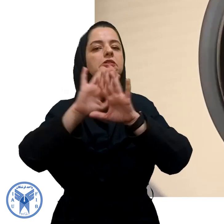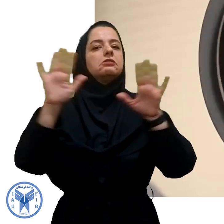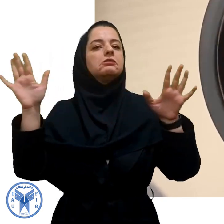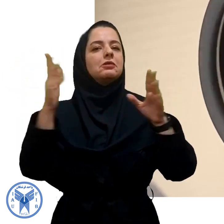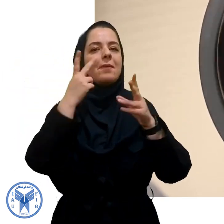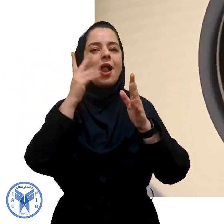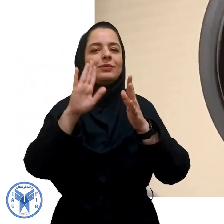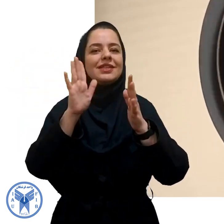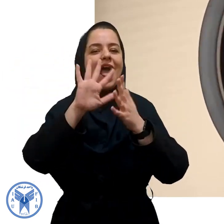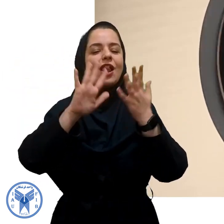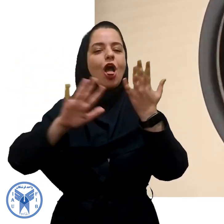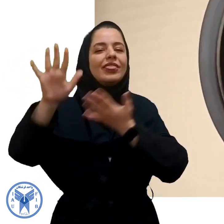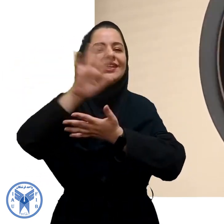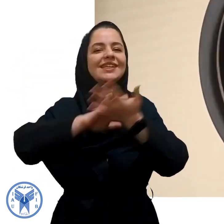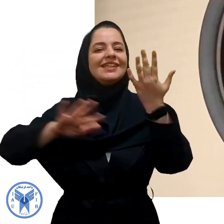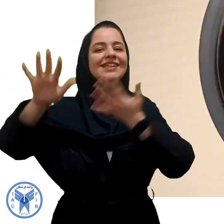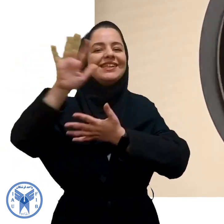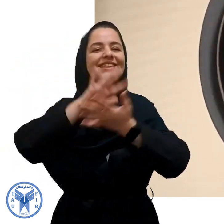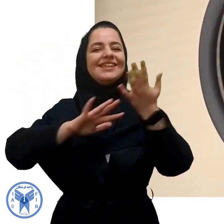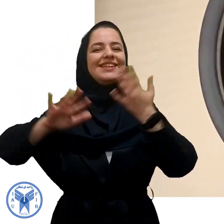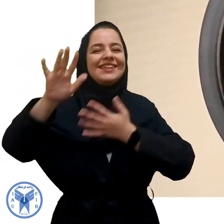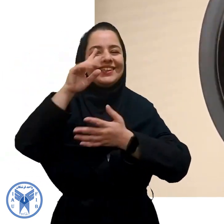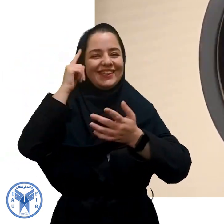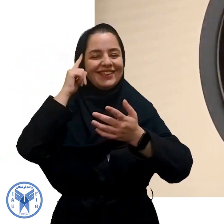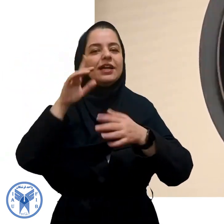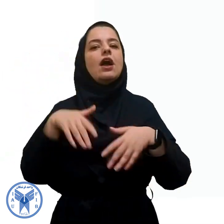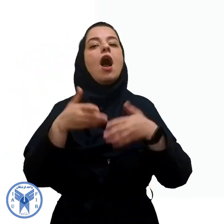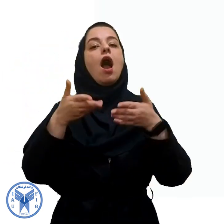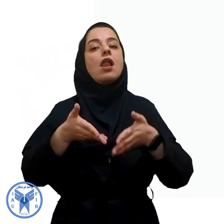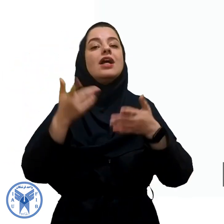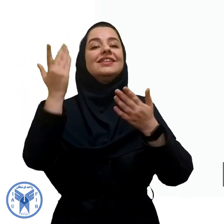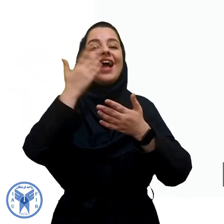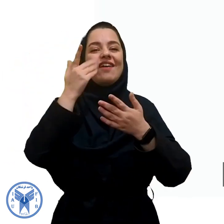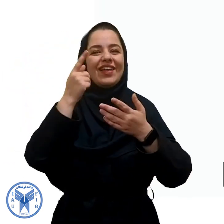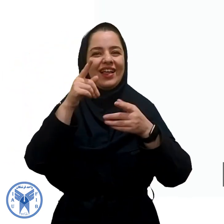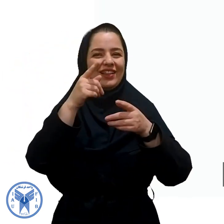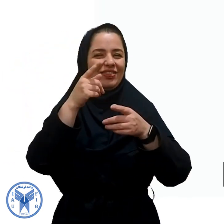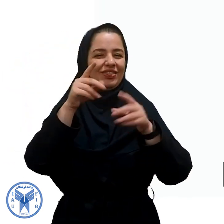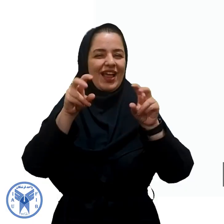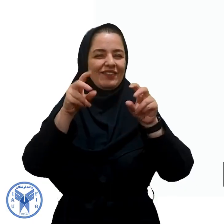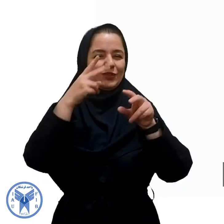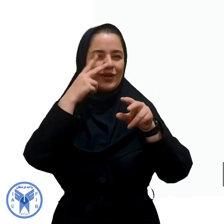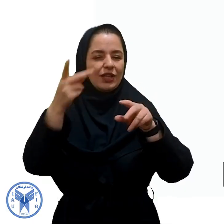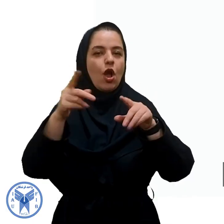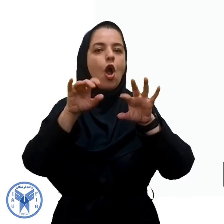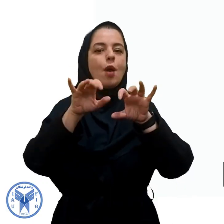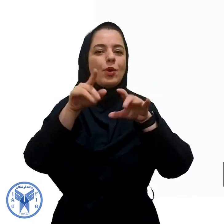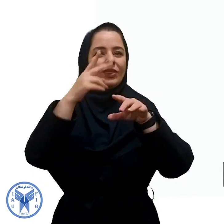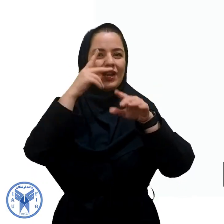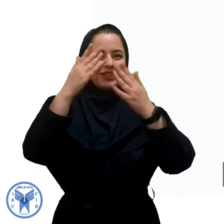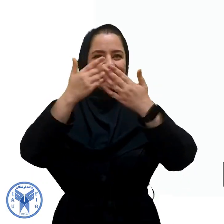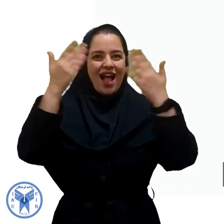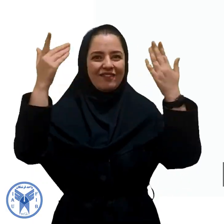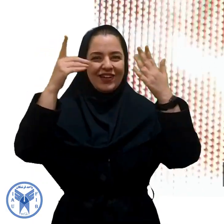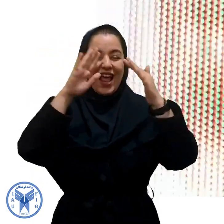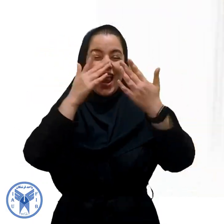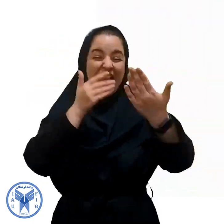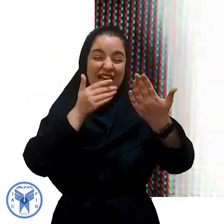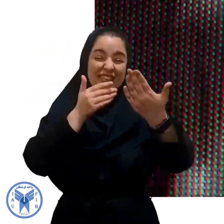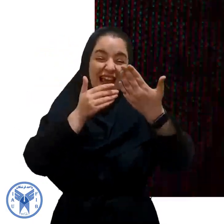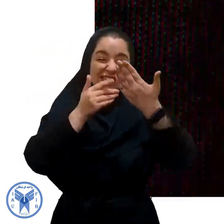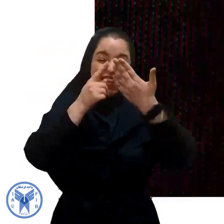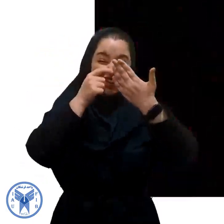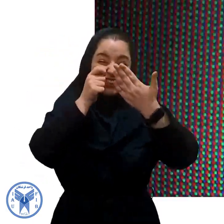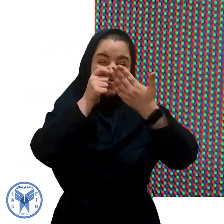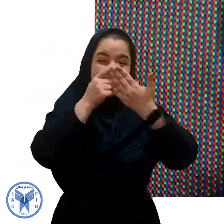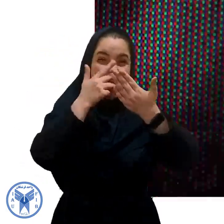machine. If you look at your iPhone with a loupe, or your television screen, or your computer screen with a loupe, get